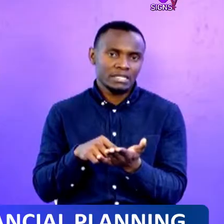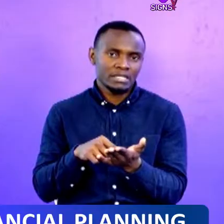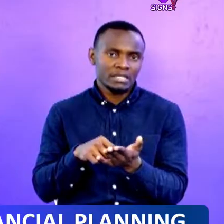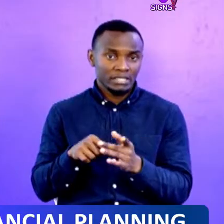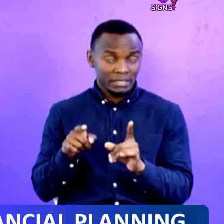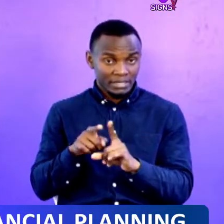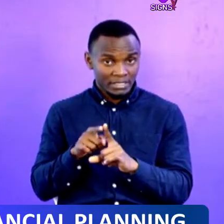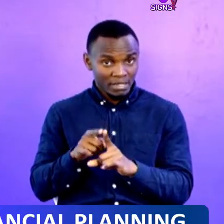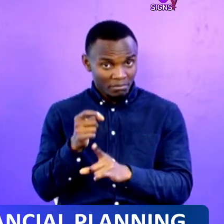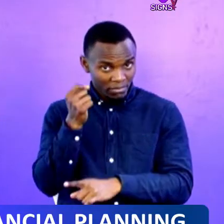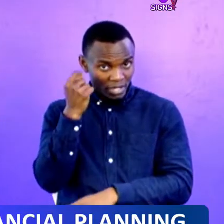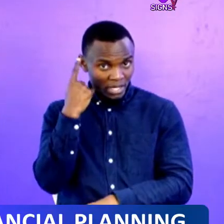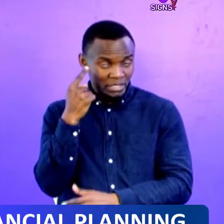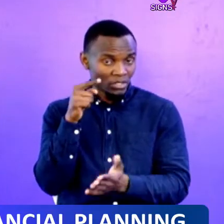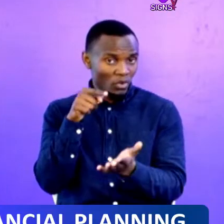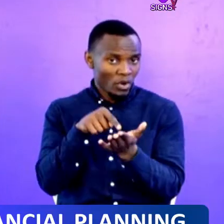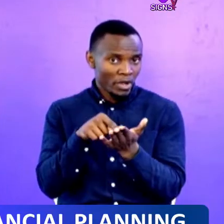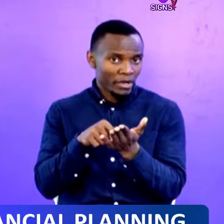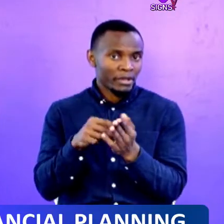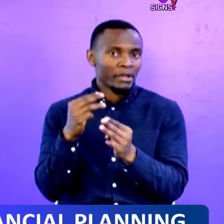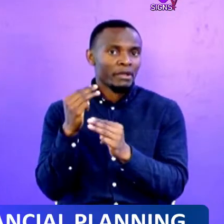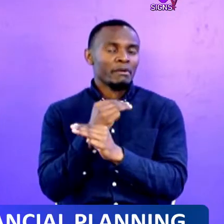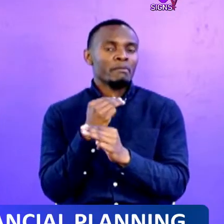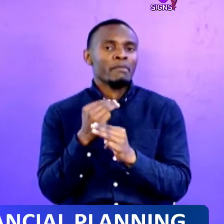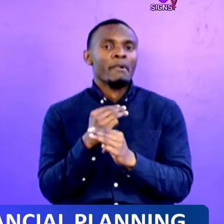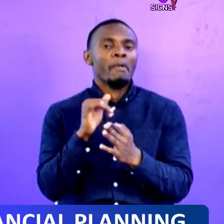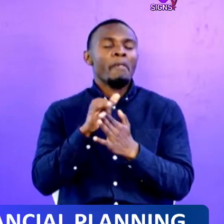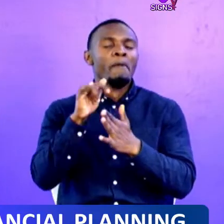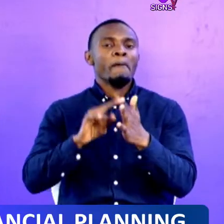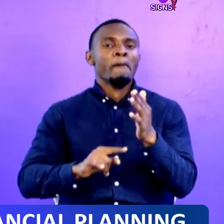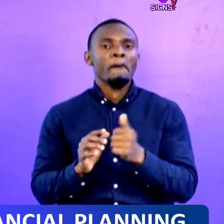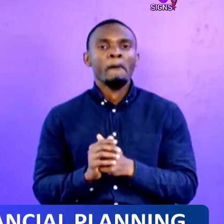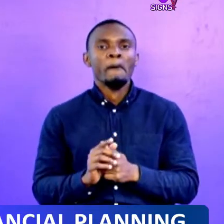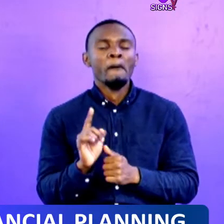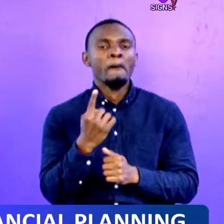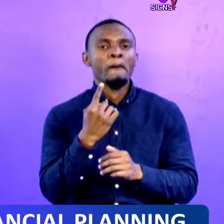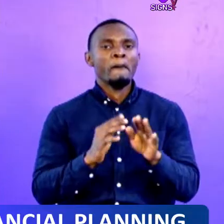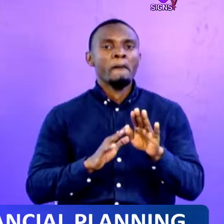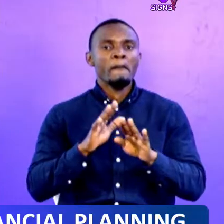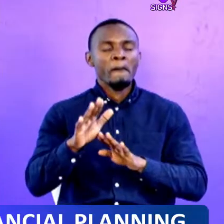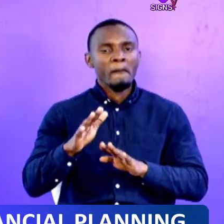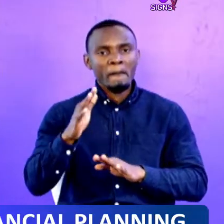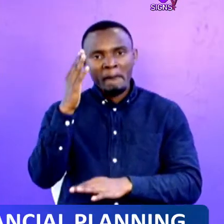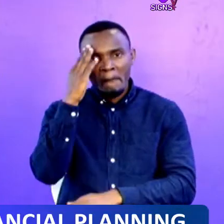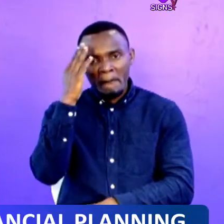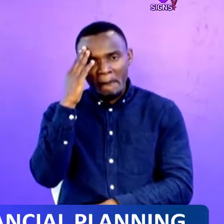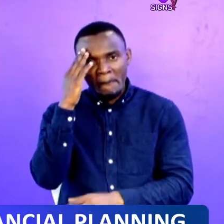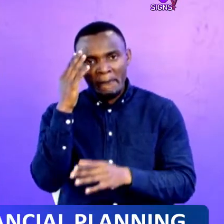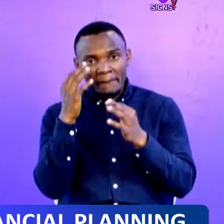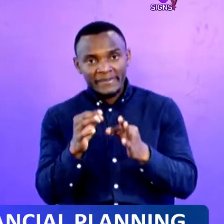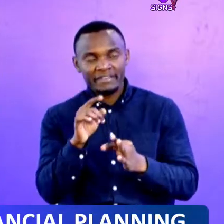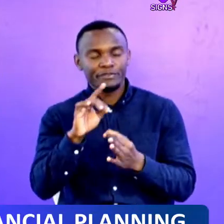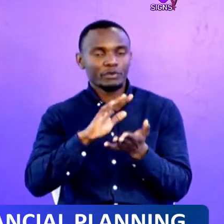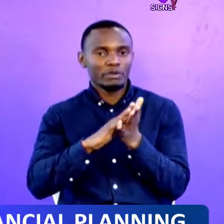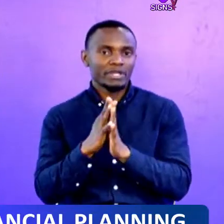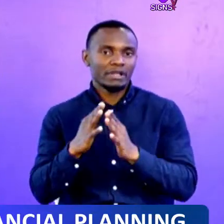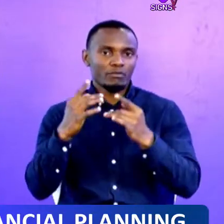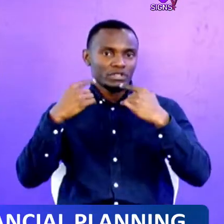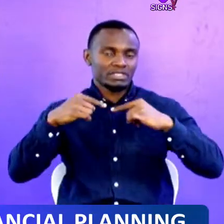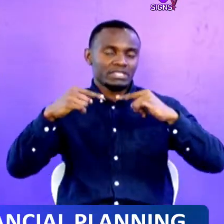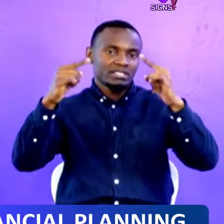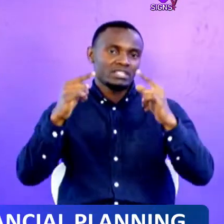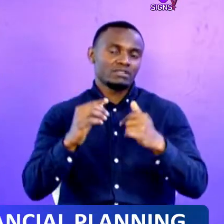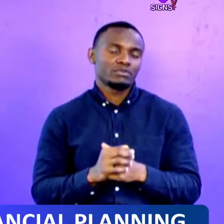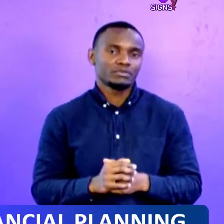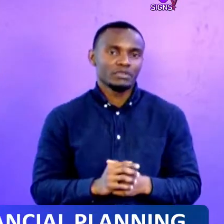is. That is the starting point to determining how successful you are going to be in life, by